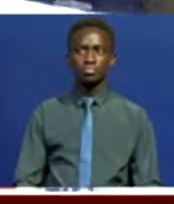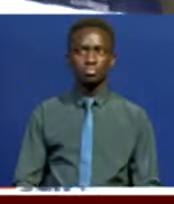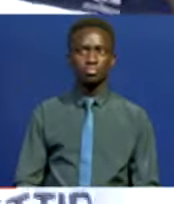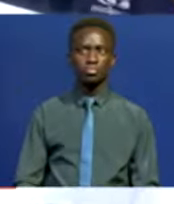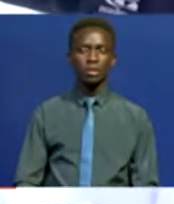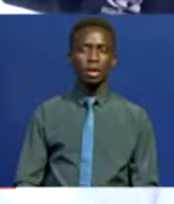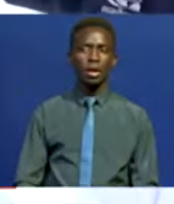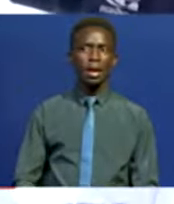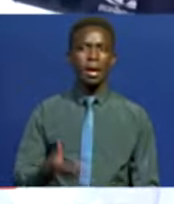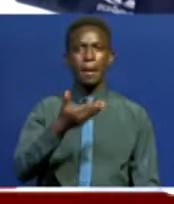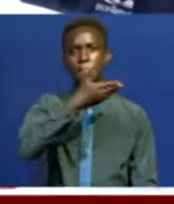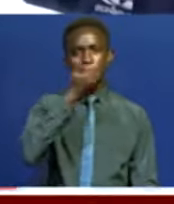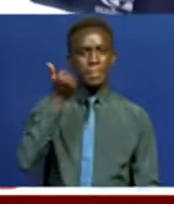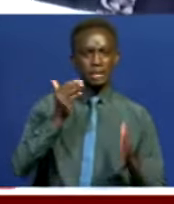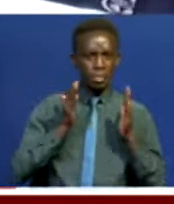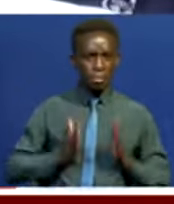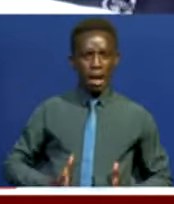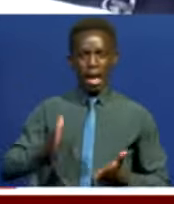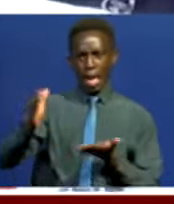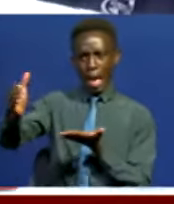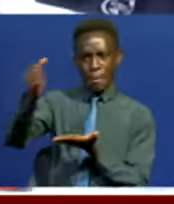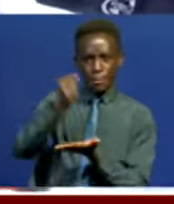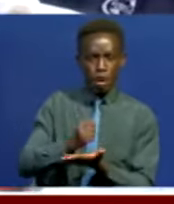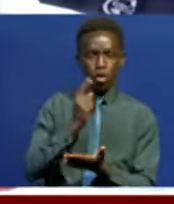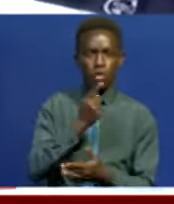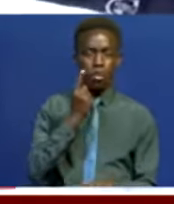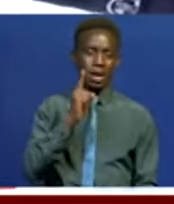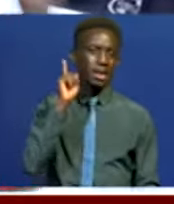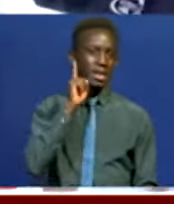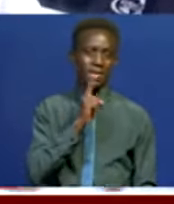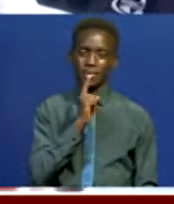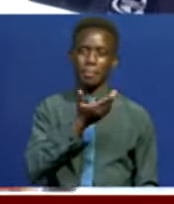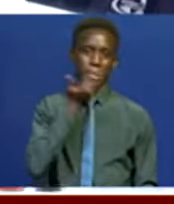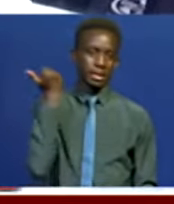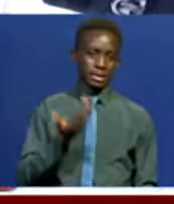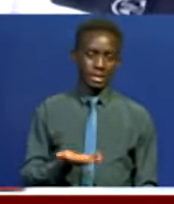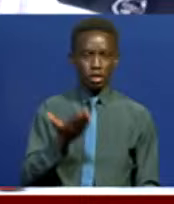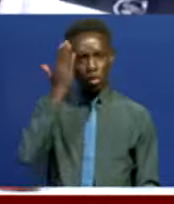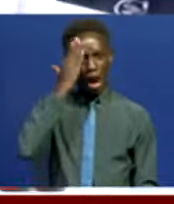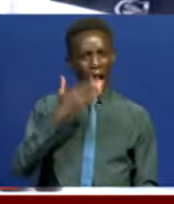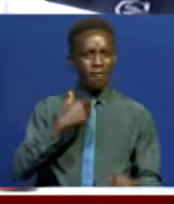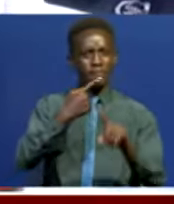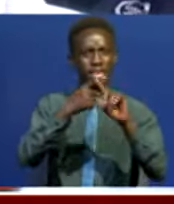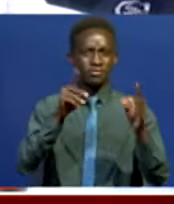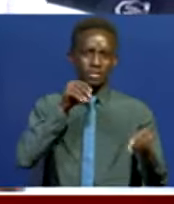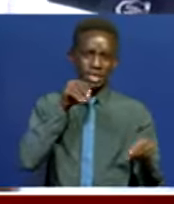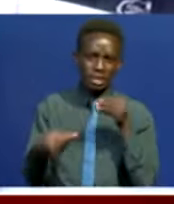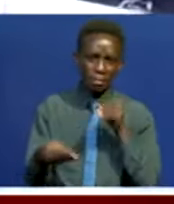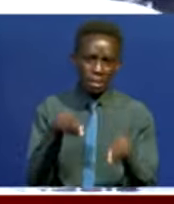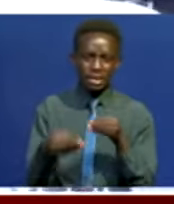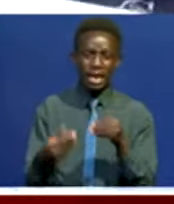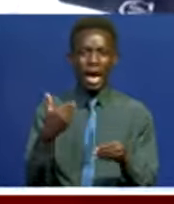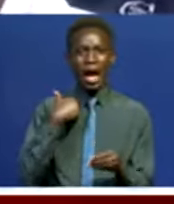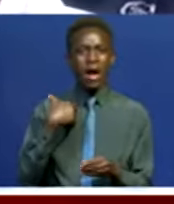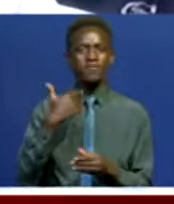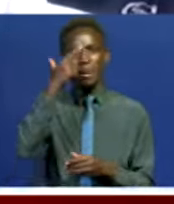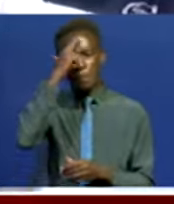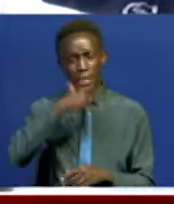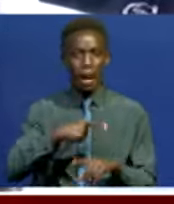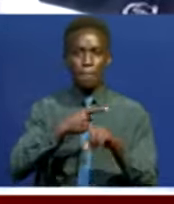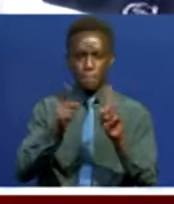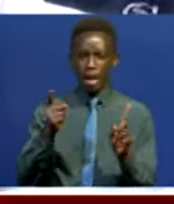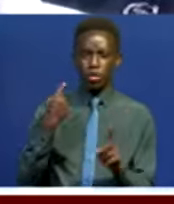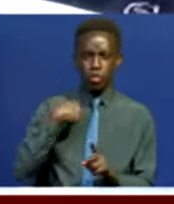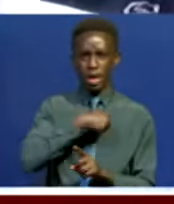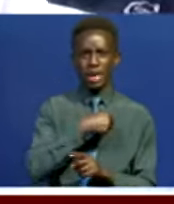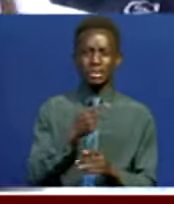is a deaf person, especially the deaf. You know, we have different disabilities where you have the blind, but we train the deaf. So the